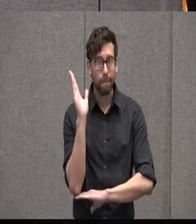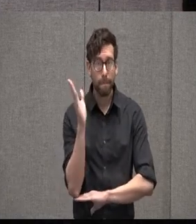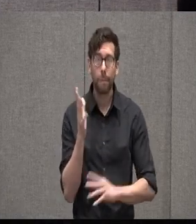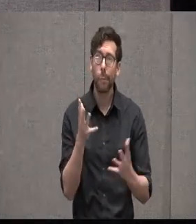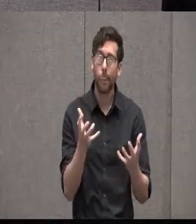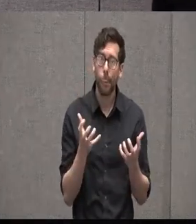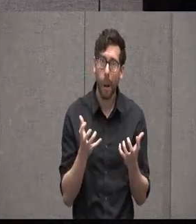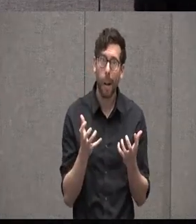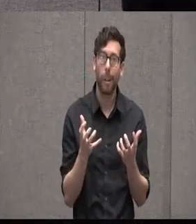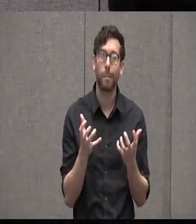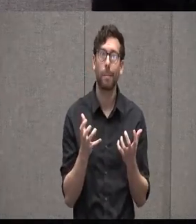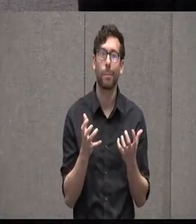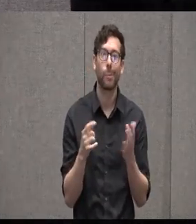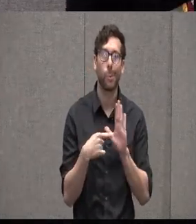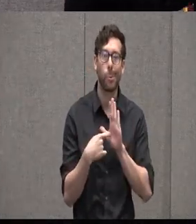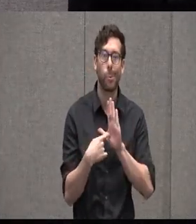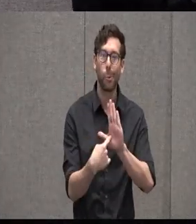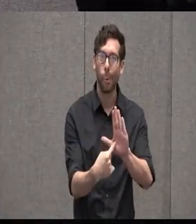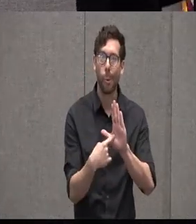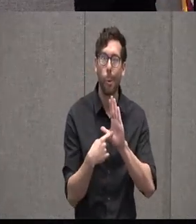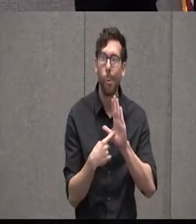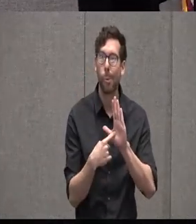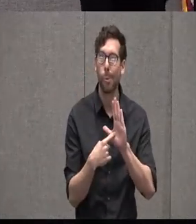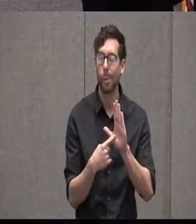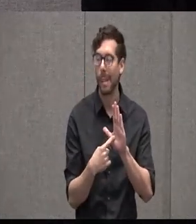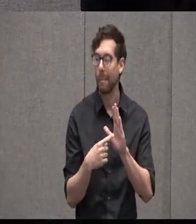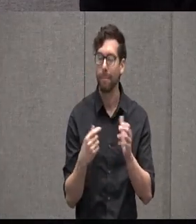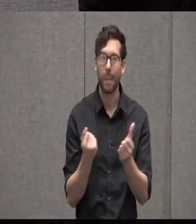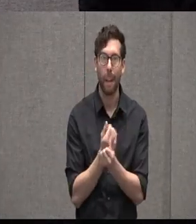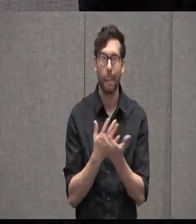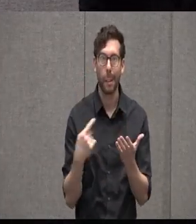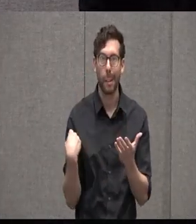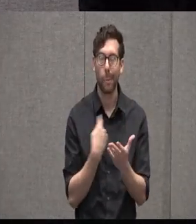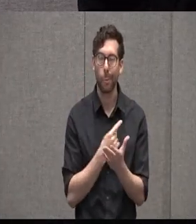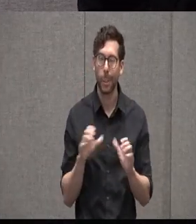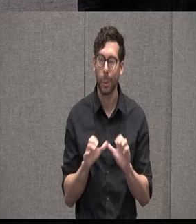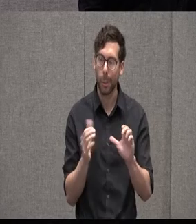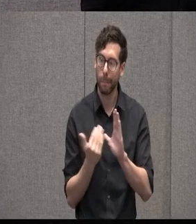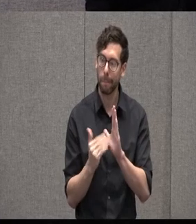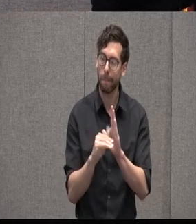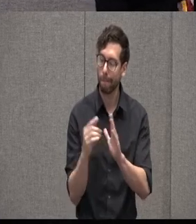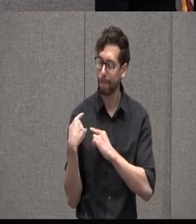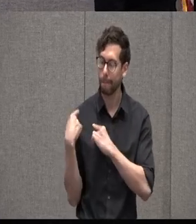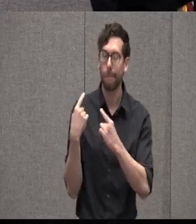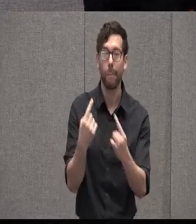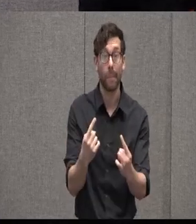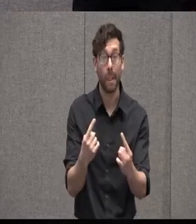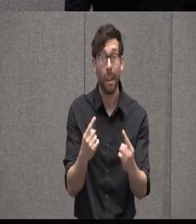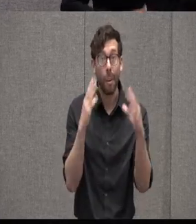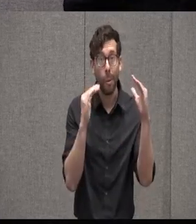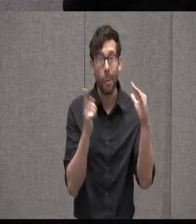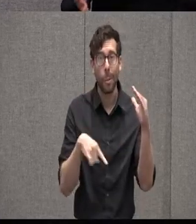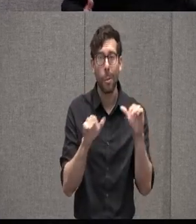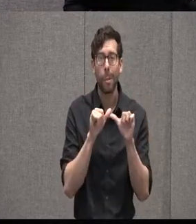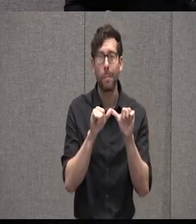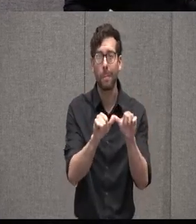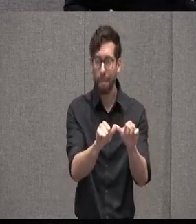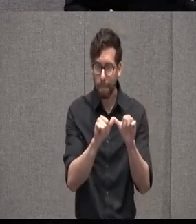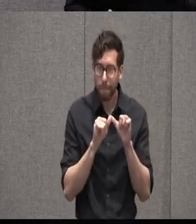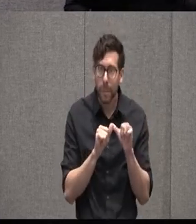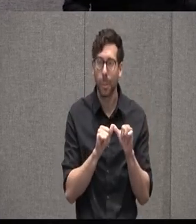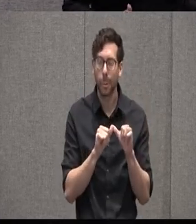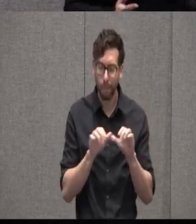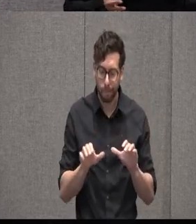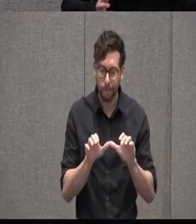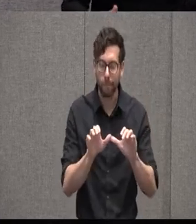to share with you what we've been doing over and over that I hope you continue to do in the summer to help you make sense of everything